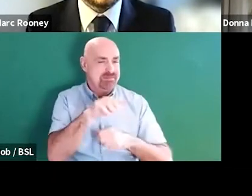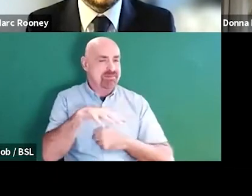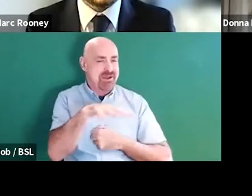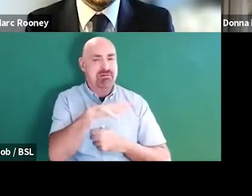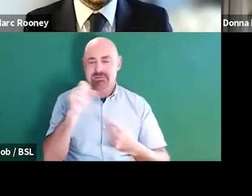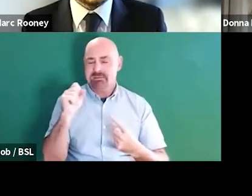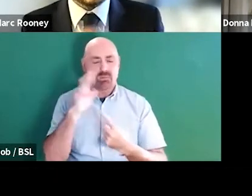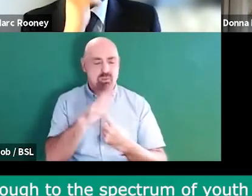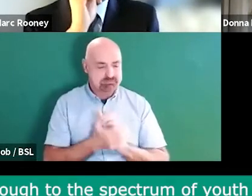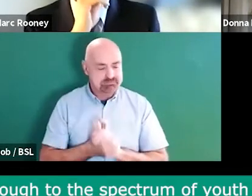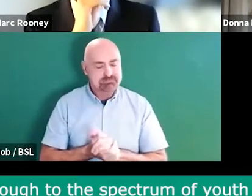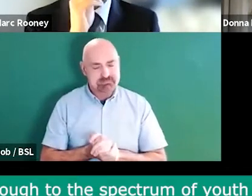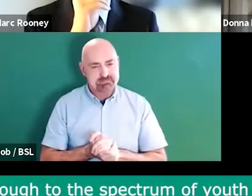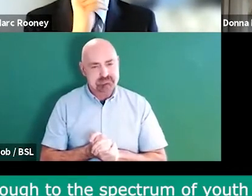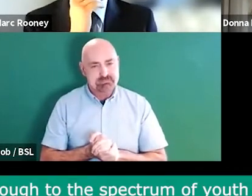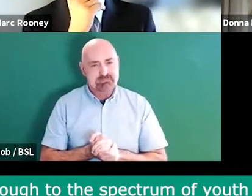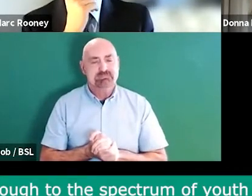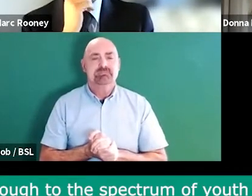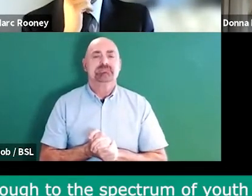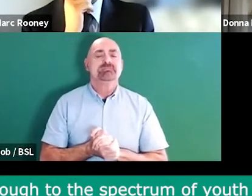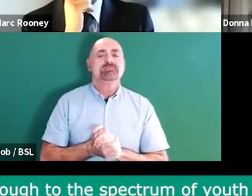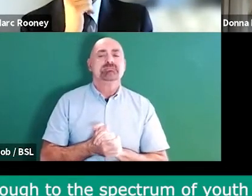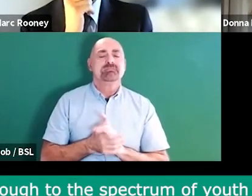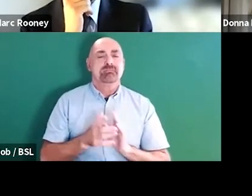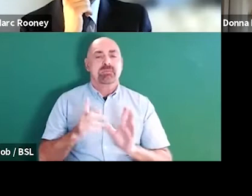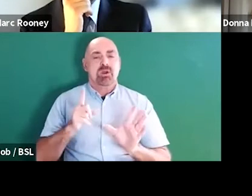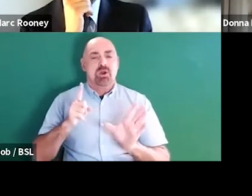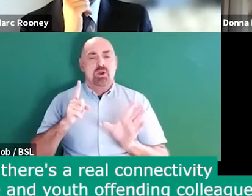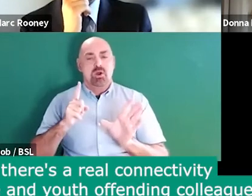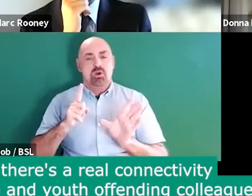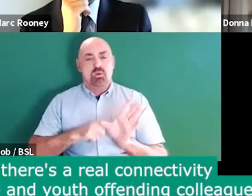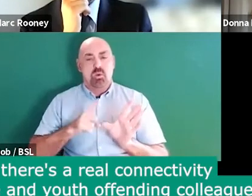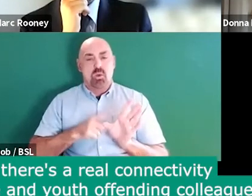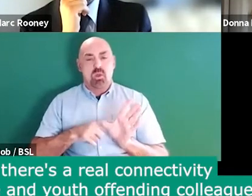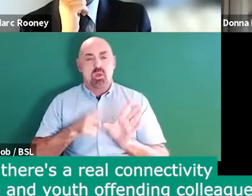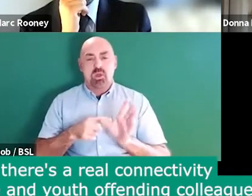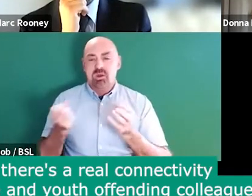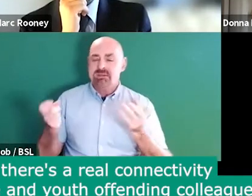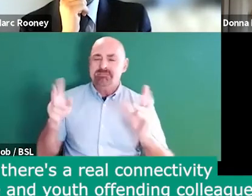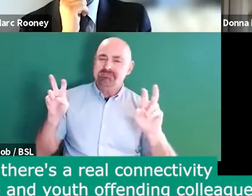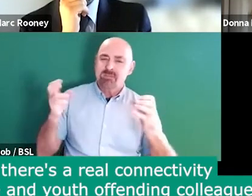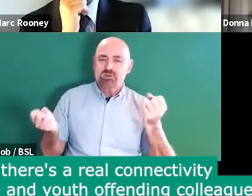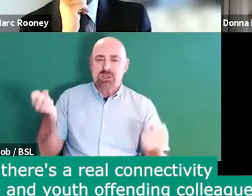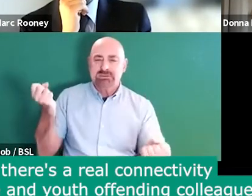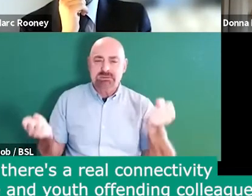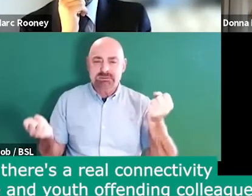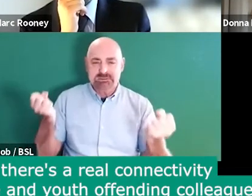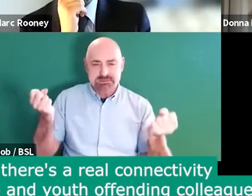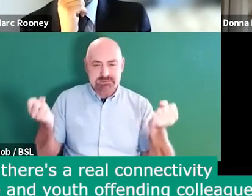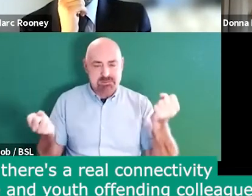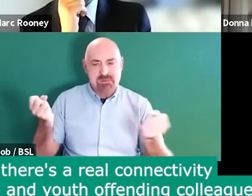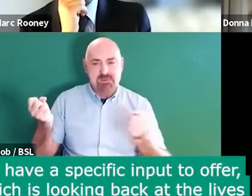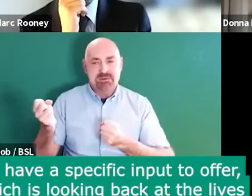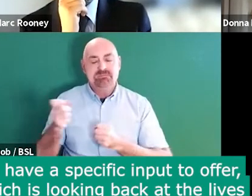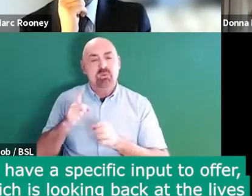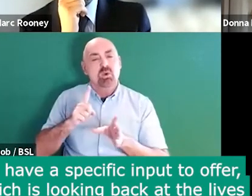important. Thinking through to the spectrum of youth justice, there's a real connectivity there. And your youth